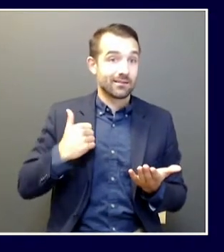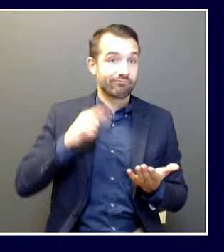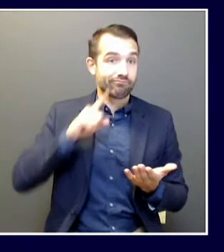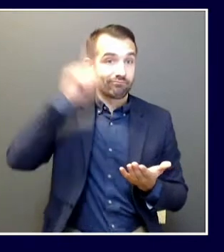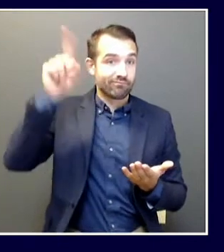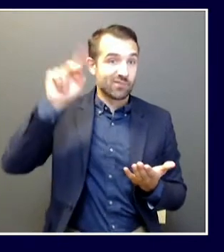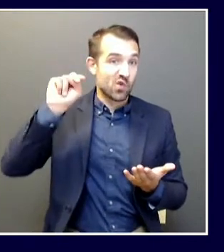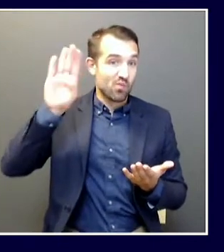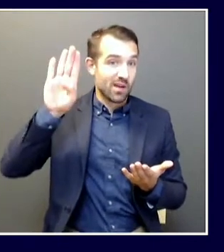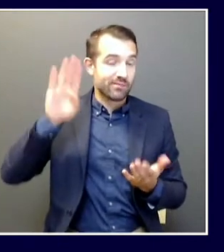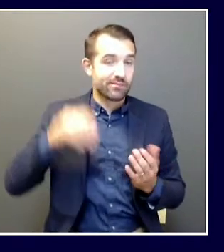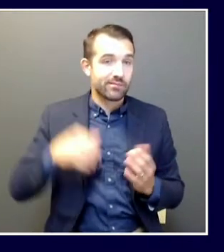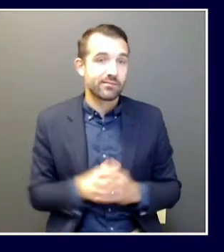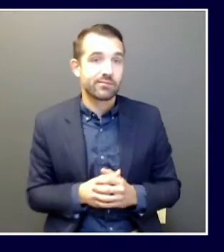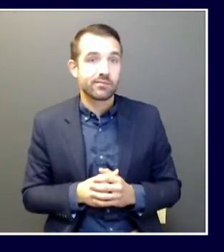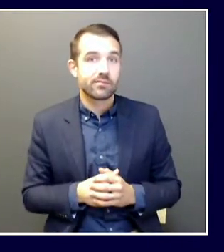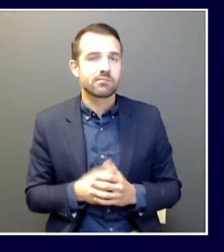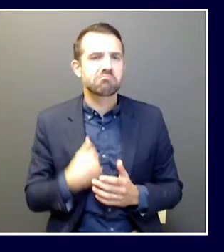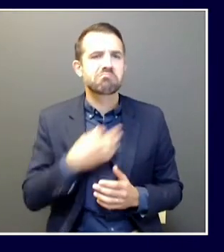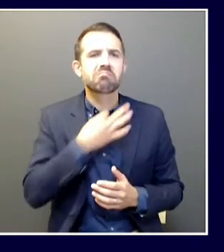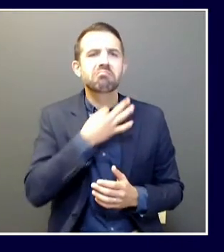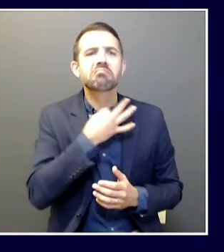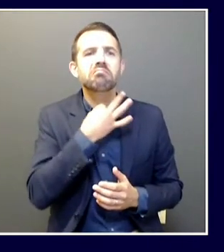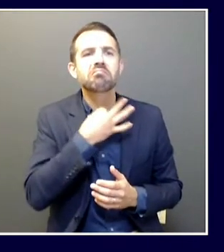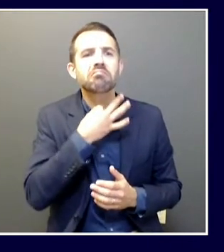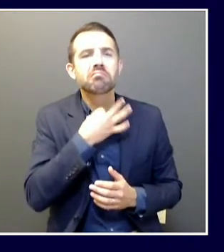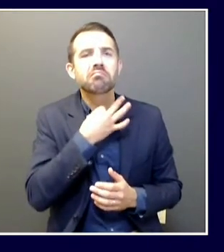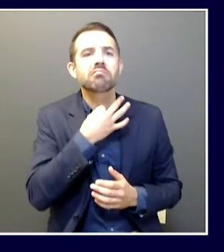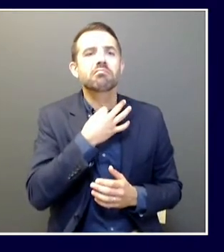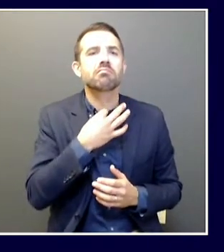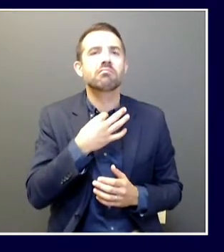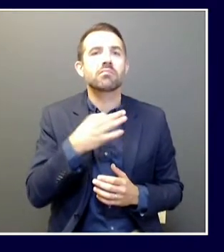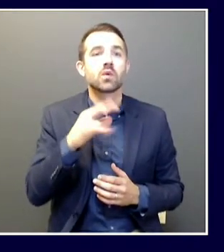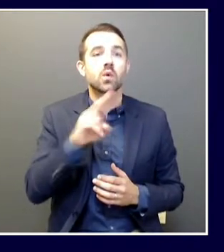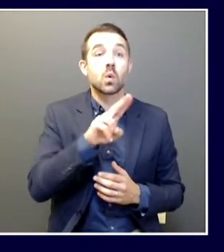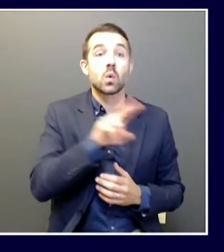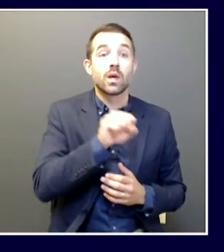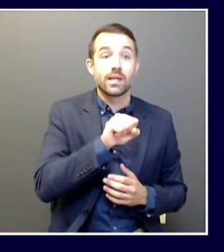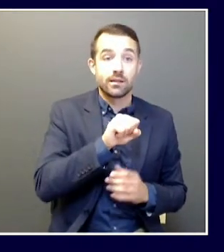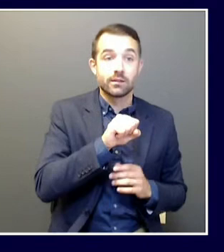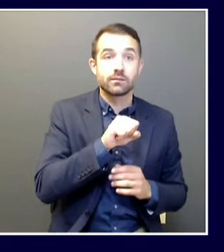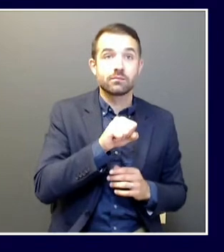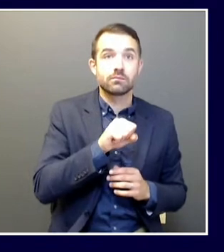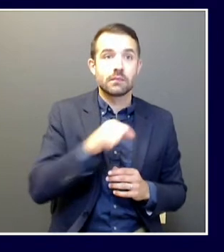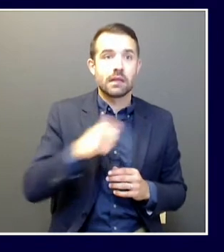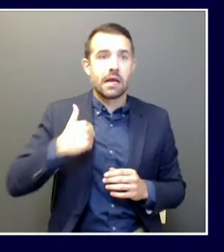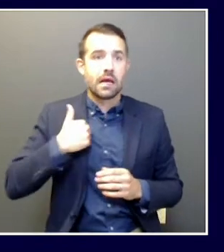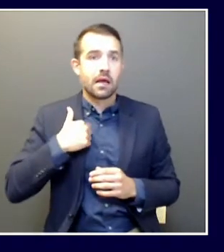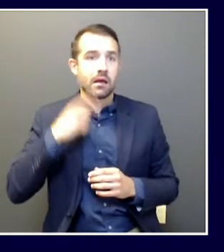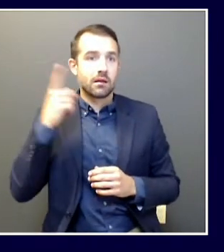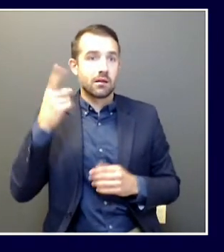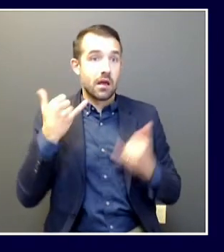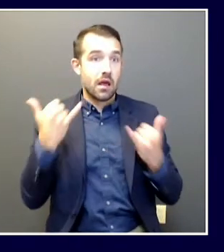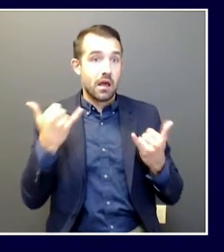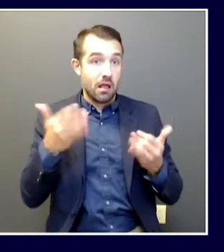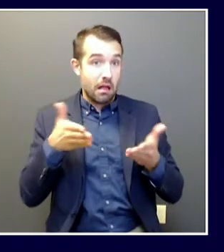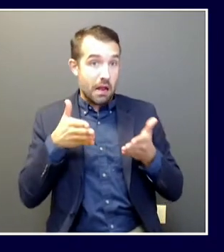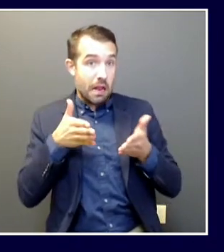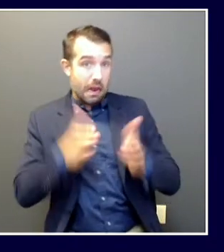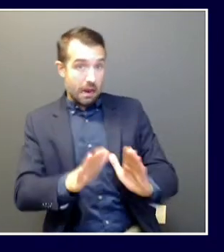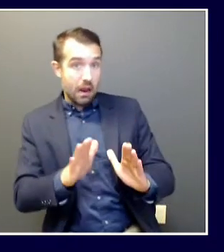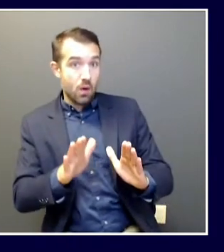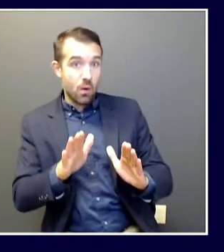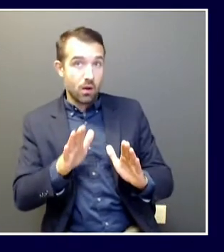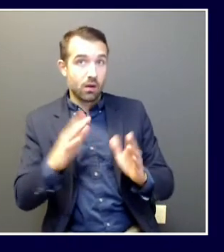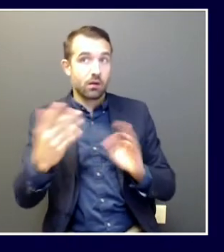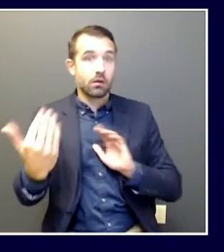the states set to open its border to land travelers from New Brunswick and other borders, are you